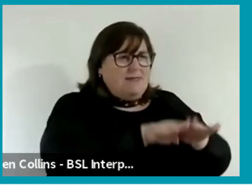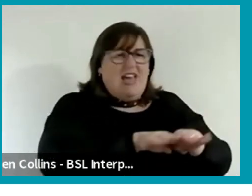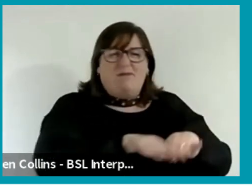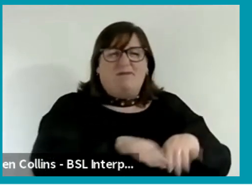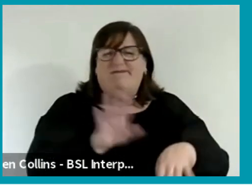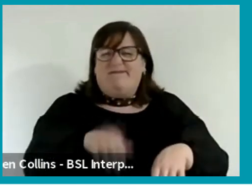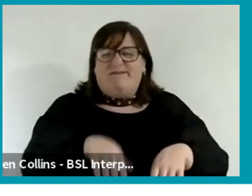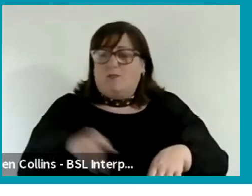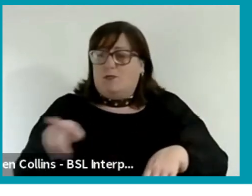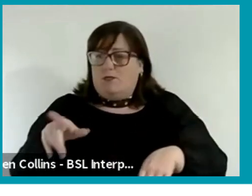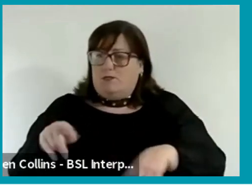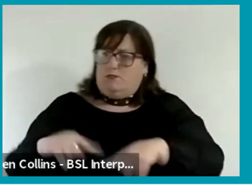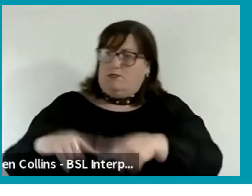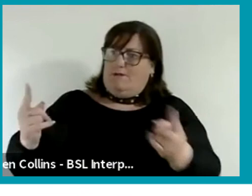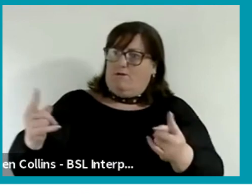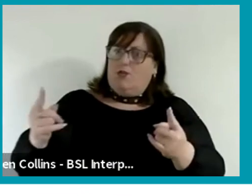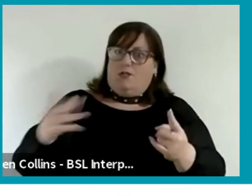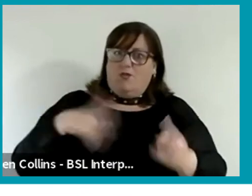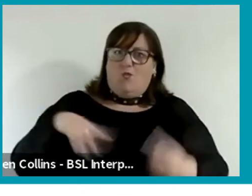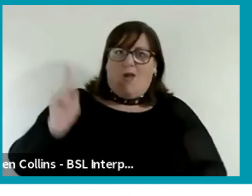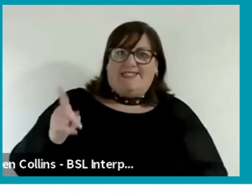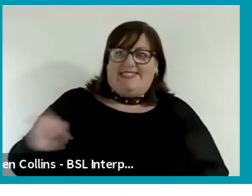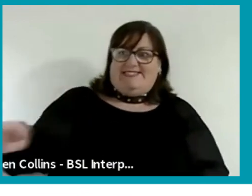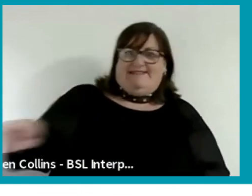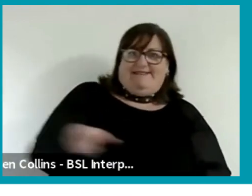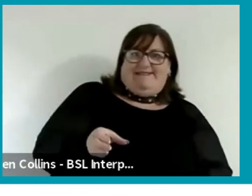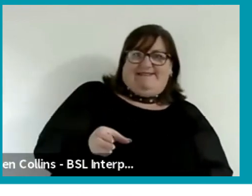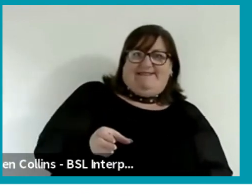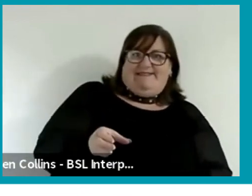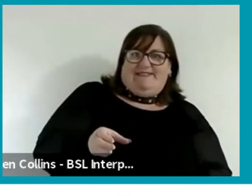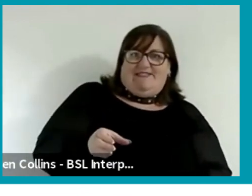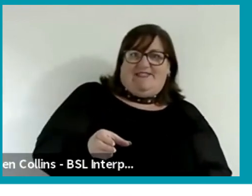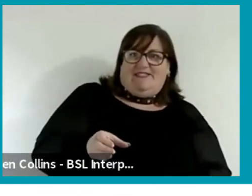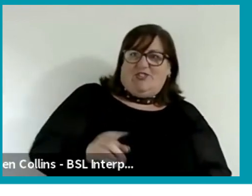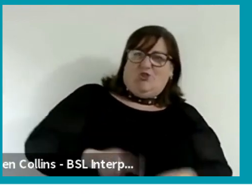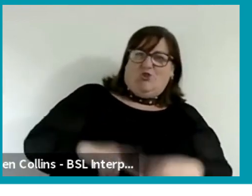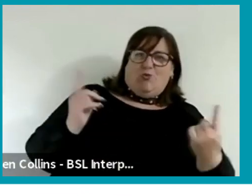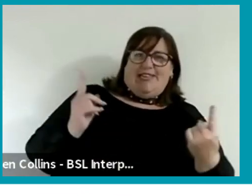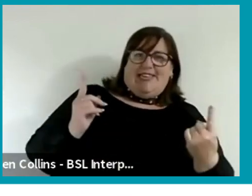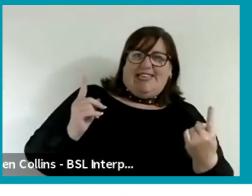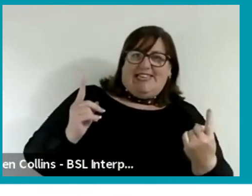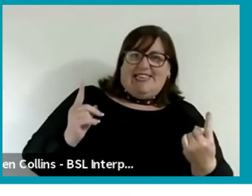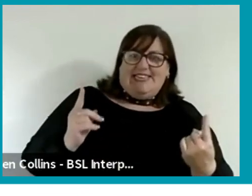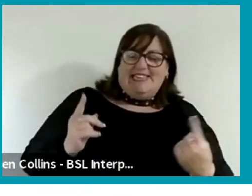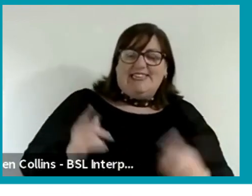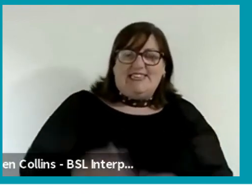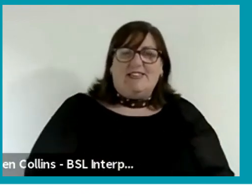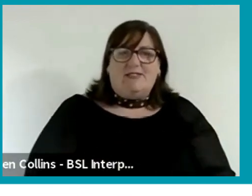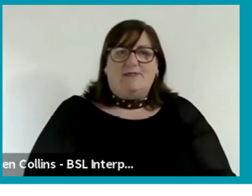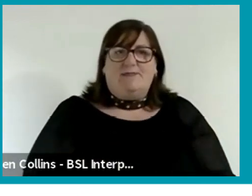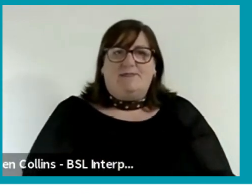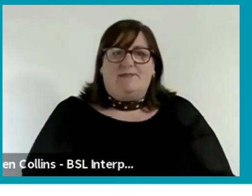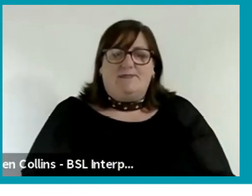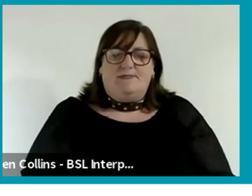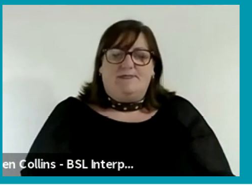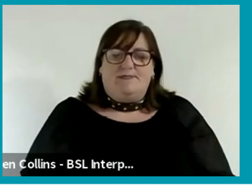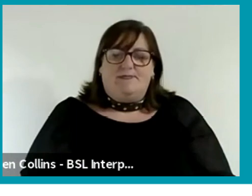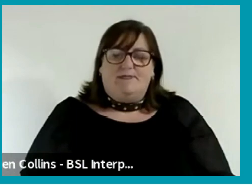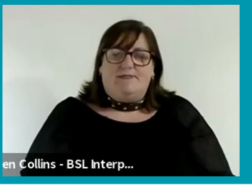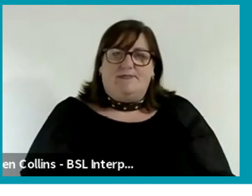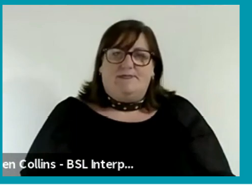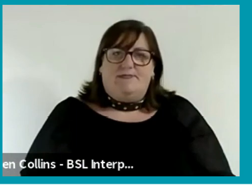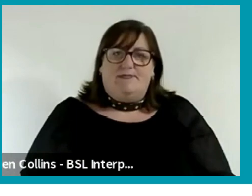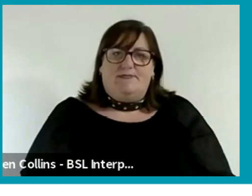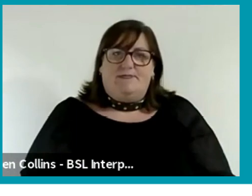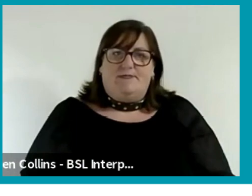actually make us even more unique. And if you're that way inclined in terms of actually that